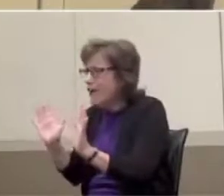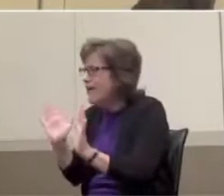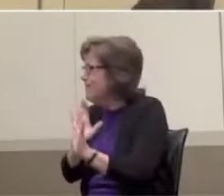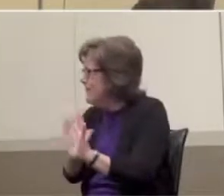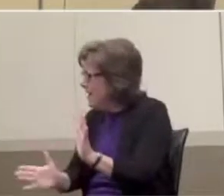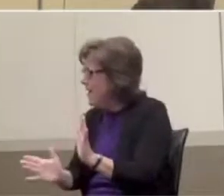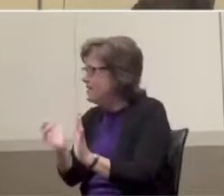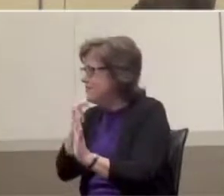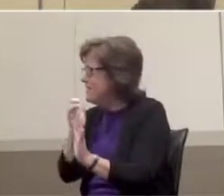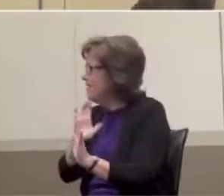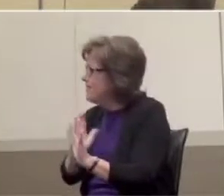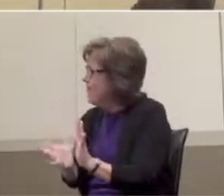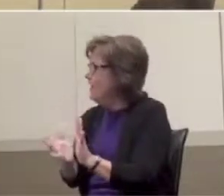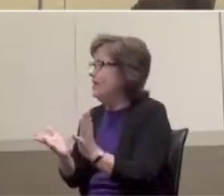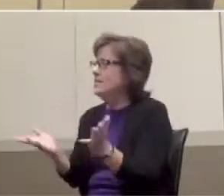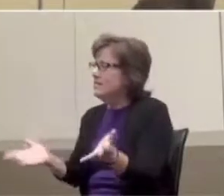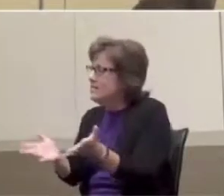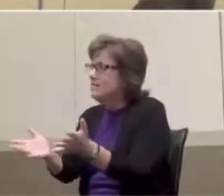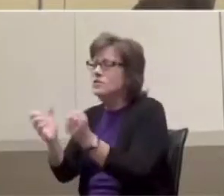and